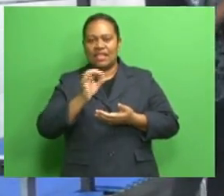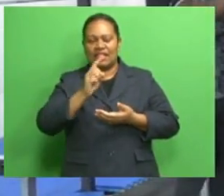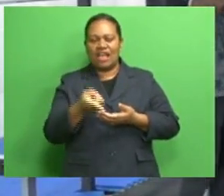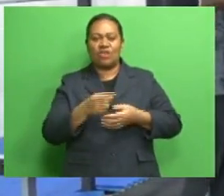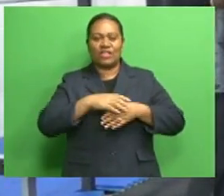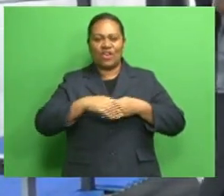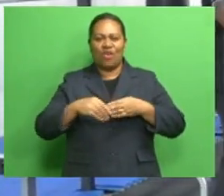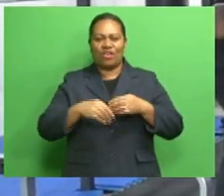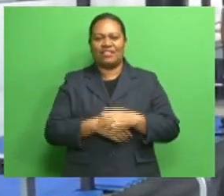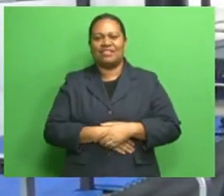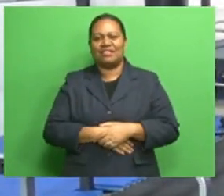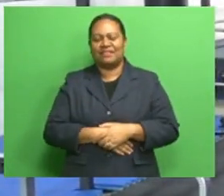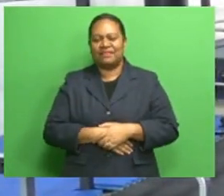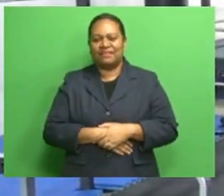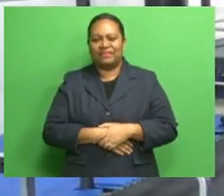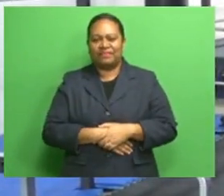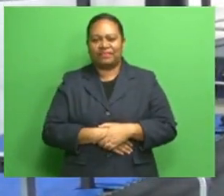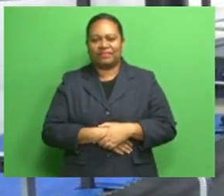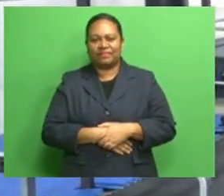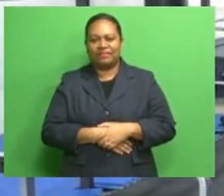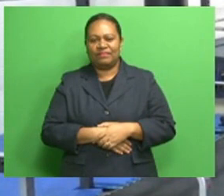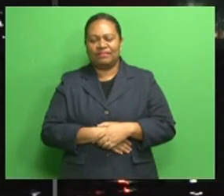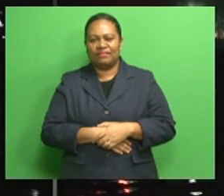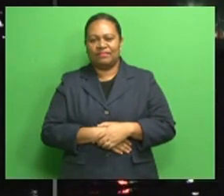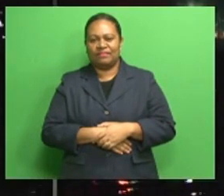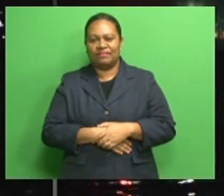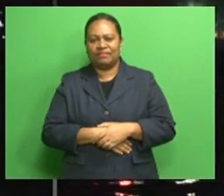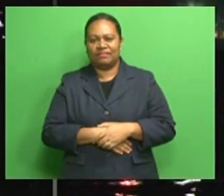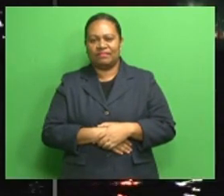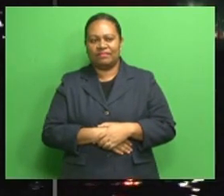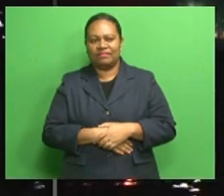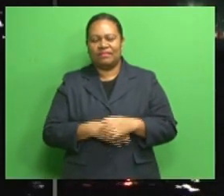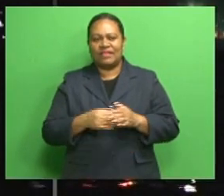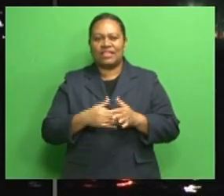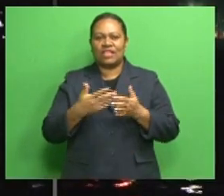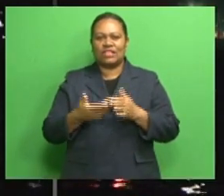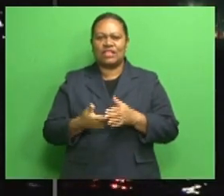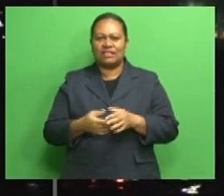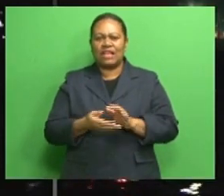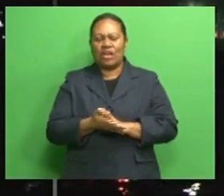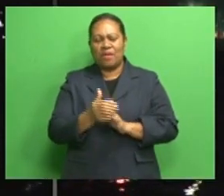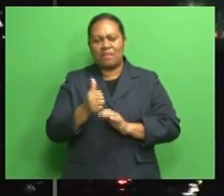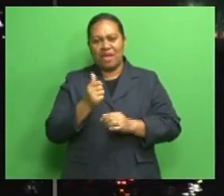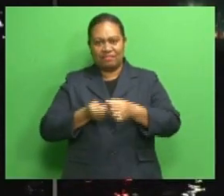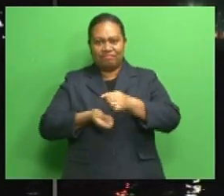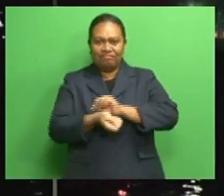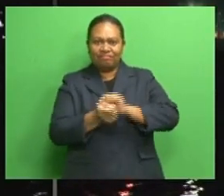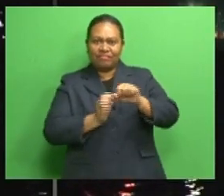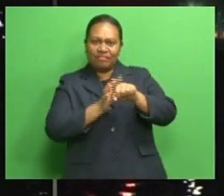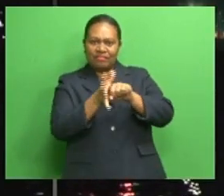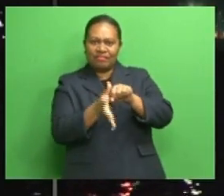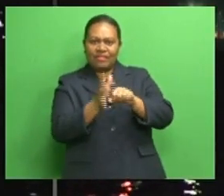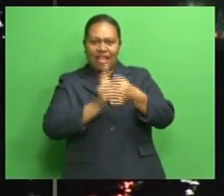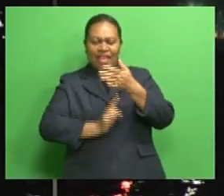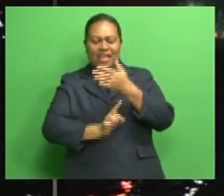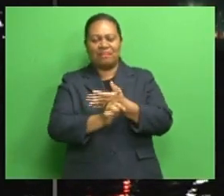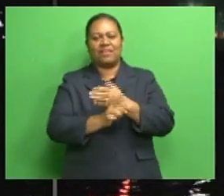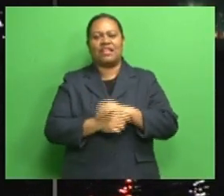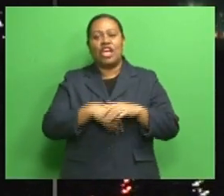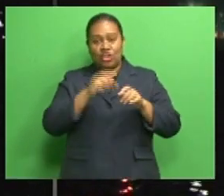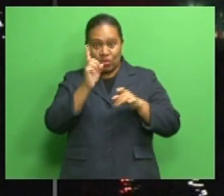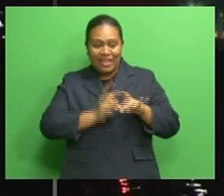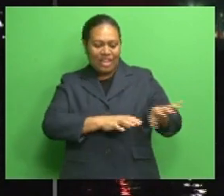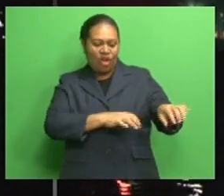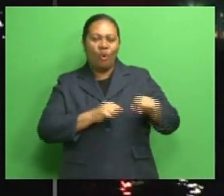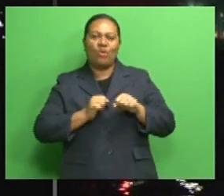$560,000. Felipe Naikaso, FBC Sports. Marking the return of cricket after COVID-19, Cricket Fiji today hosted a